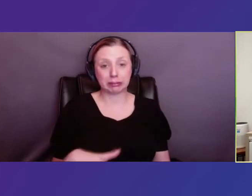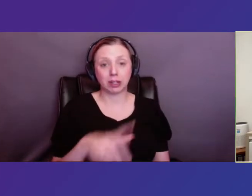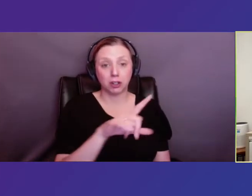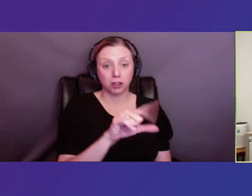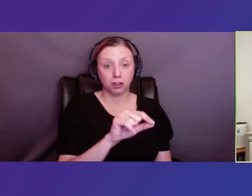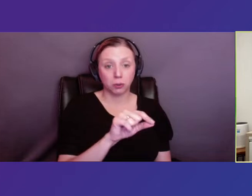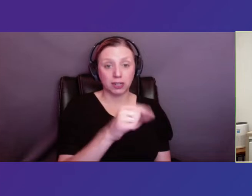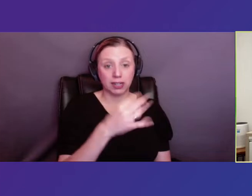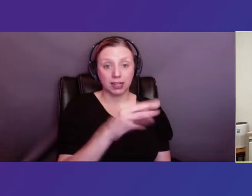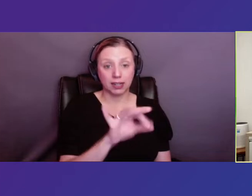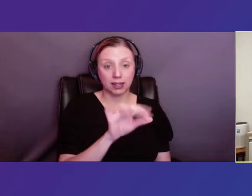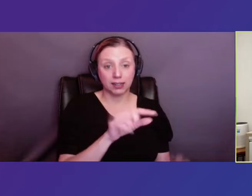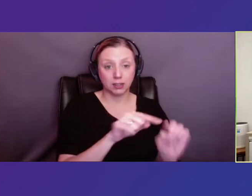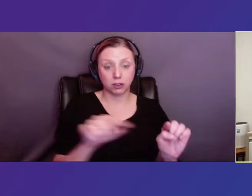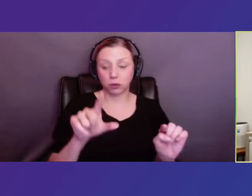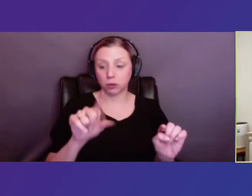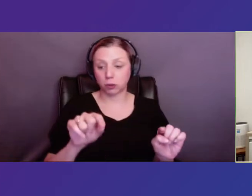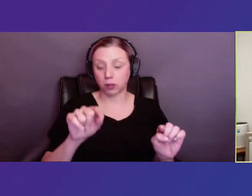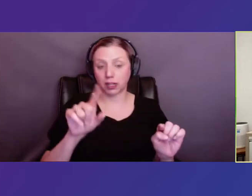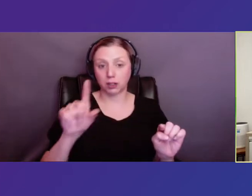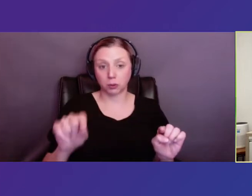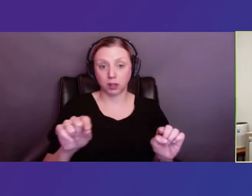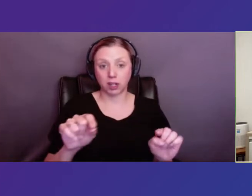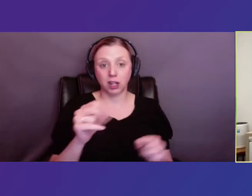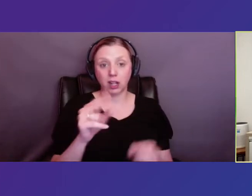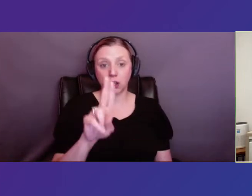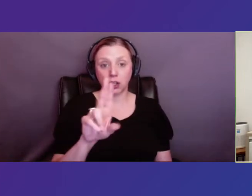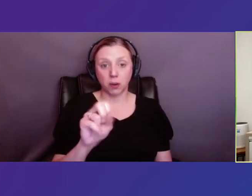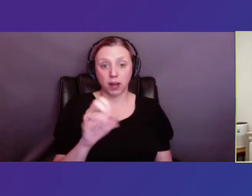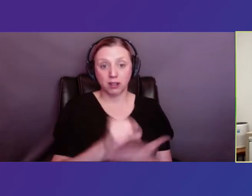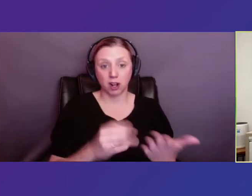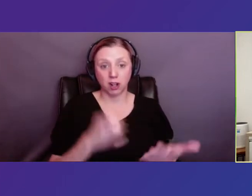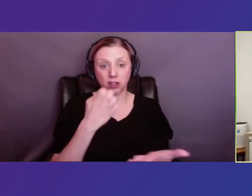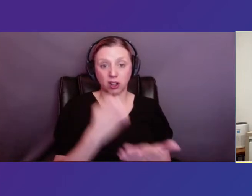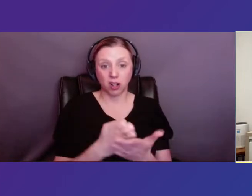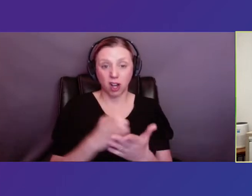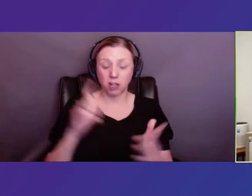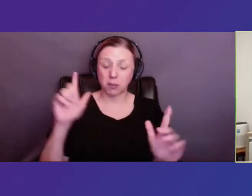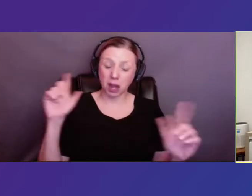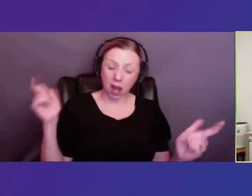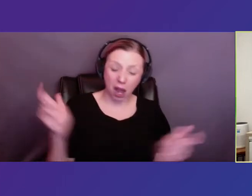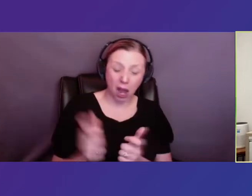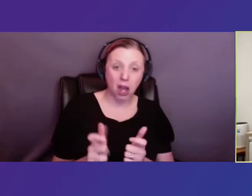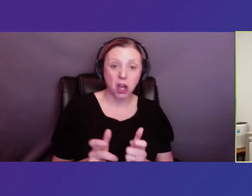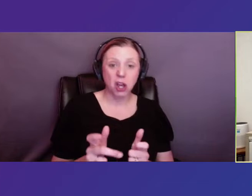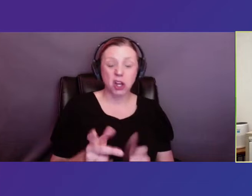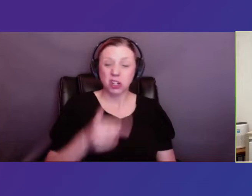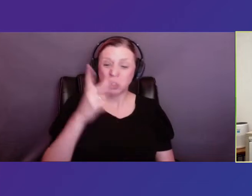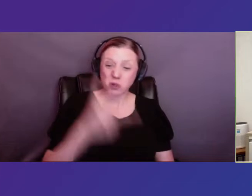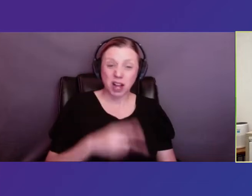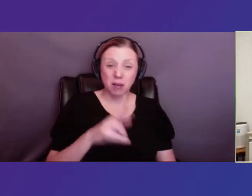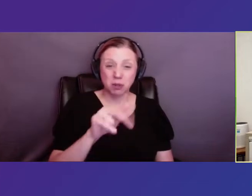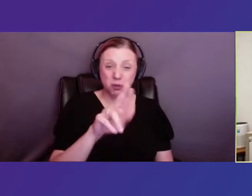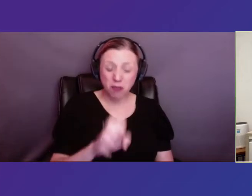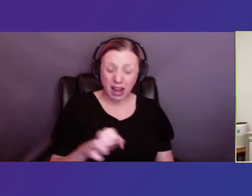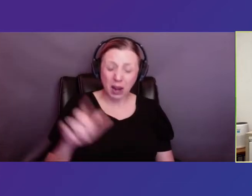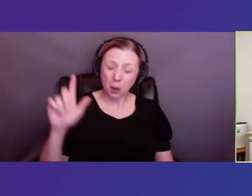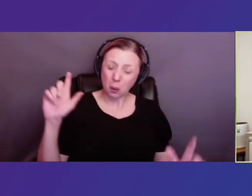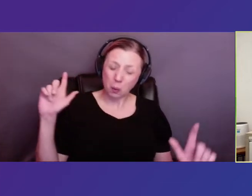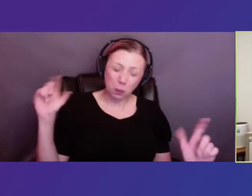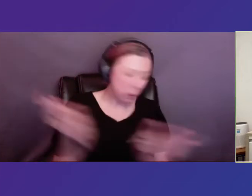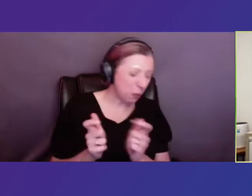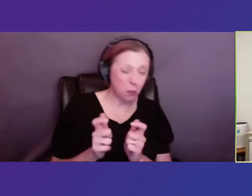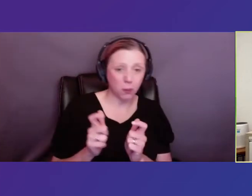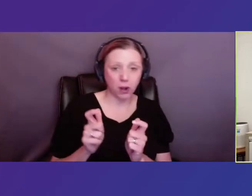and 2020, the US arts economy shrank at nearly twice the rate of the economy as a